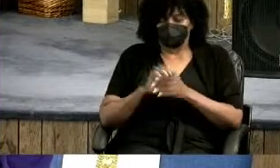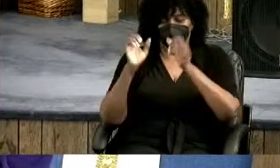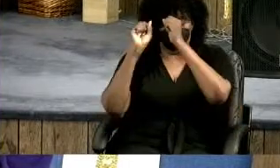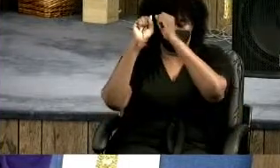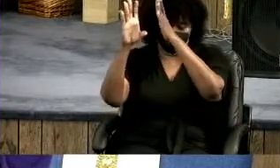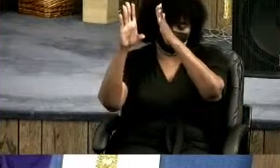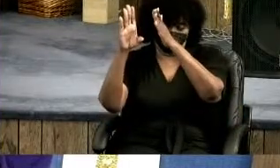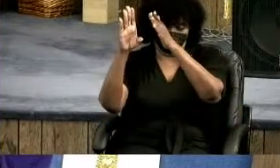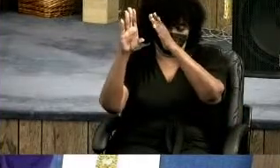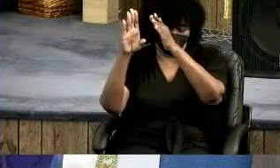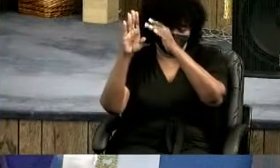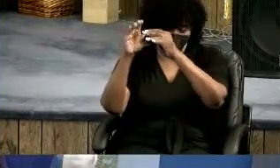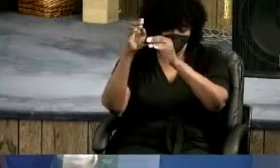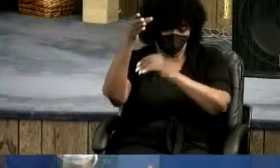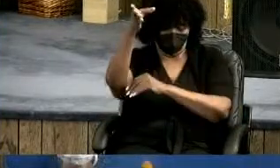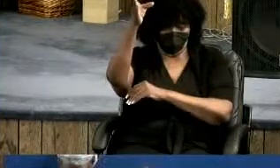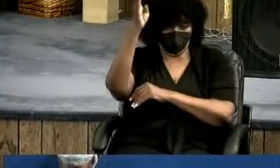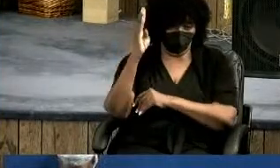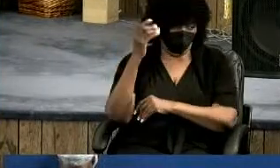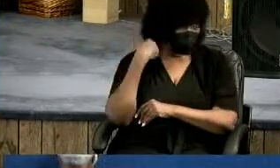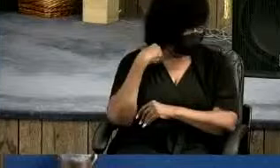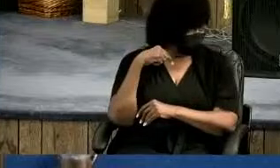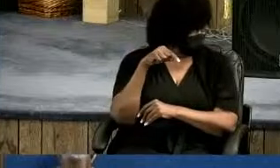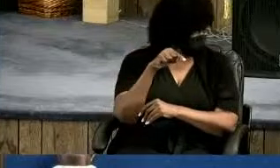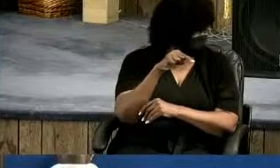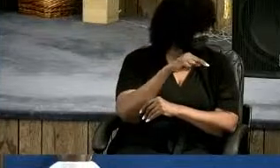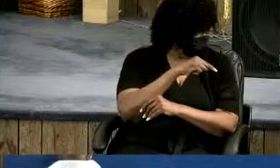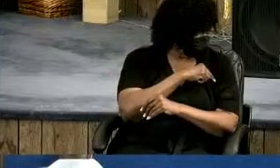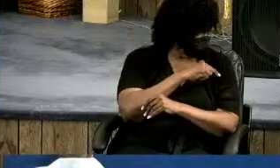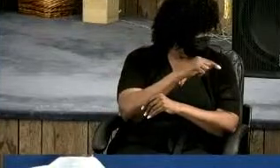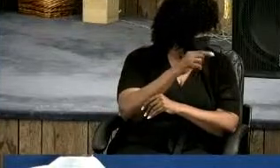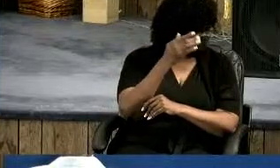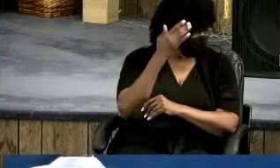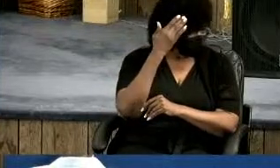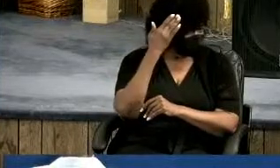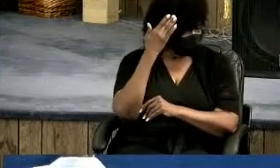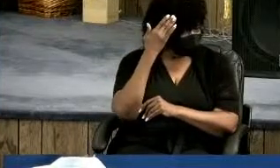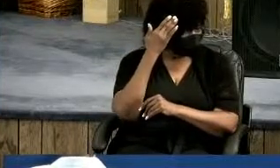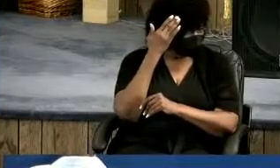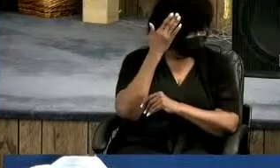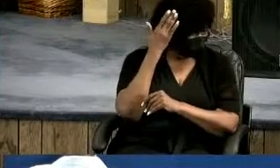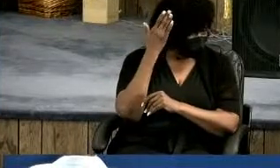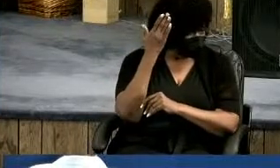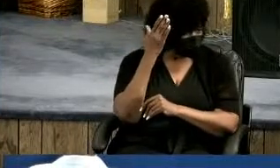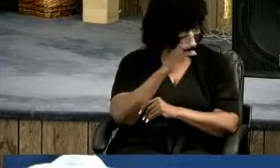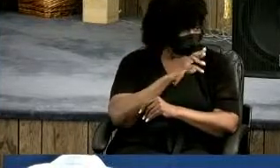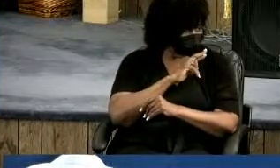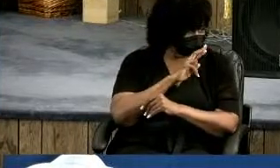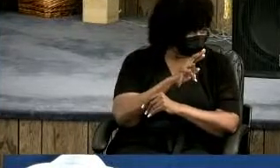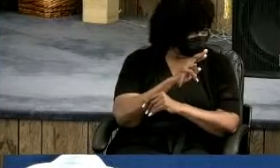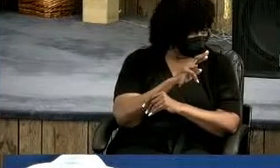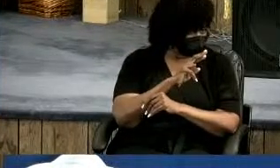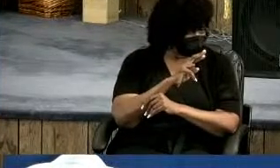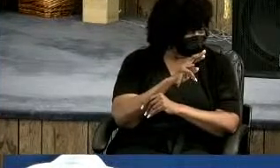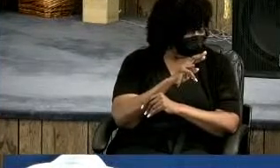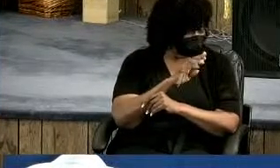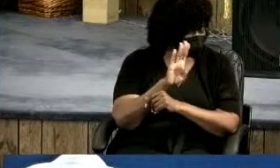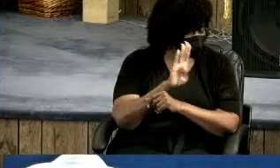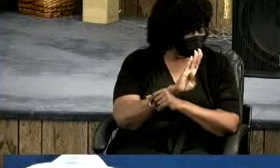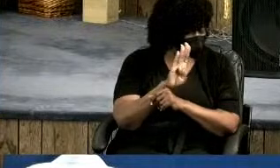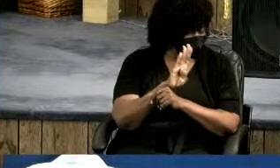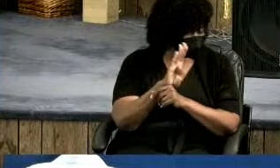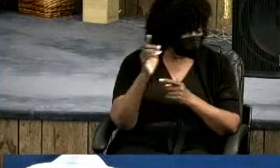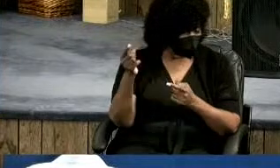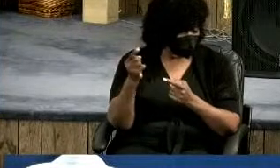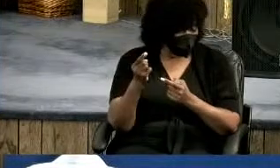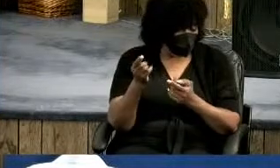Father God, we know you are busy today, Father, but we asked you to stop by Southeast